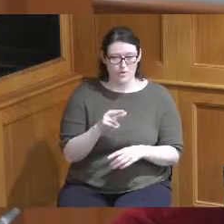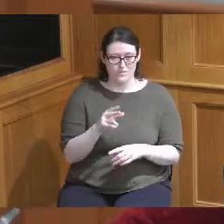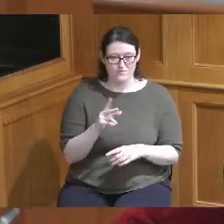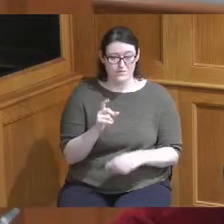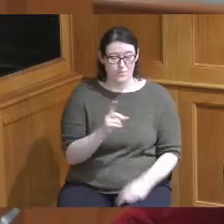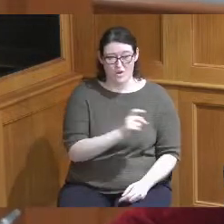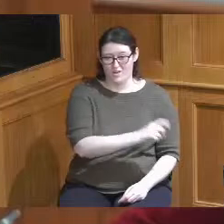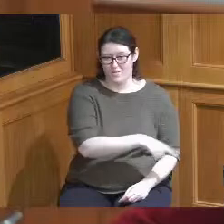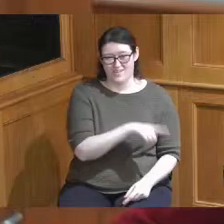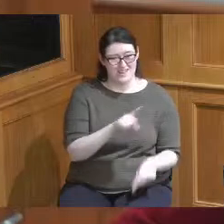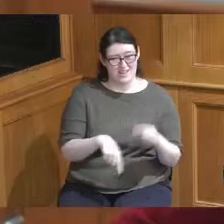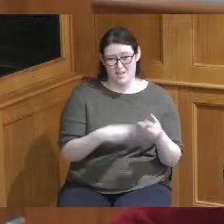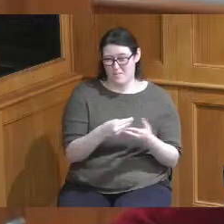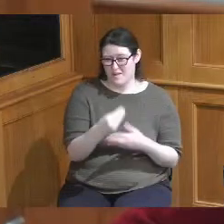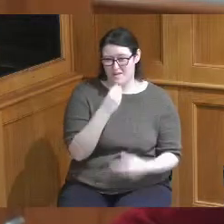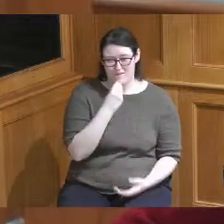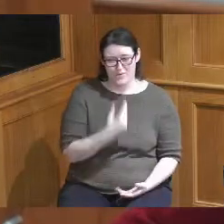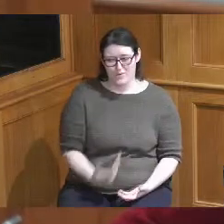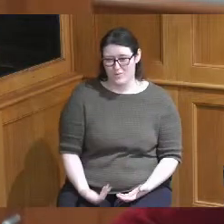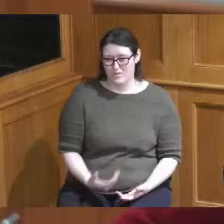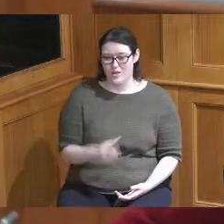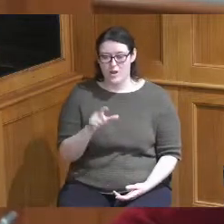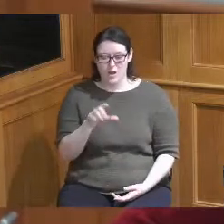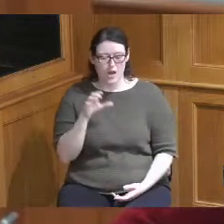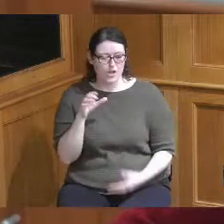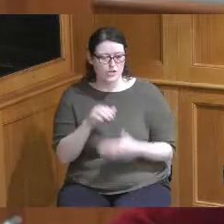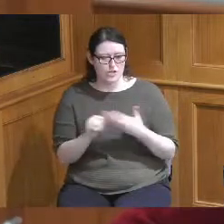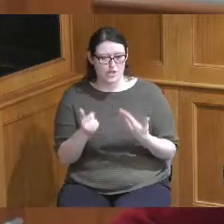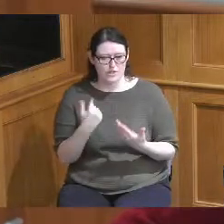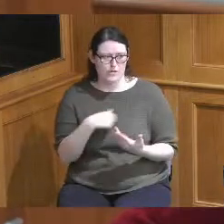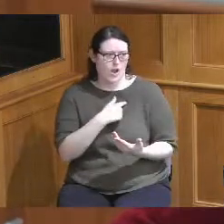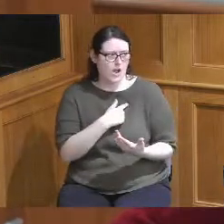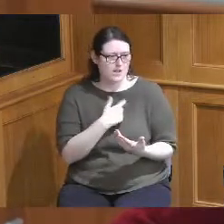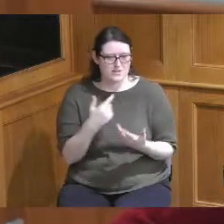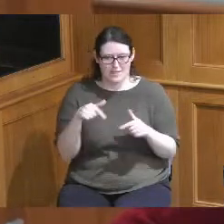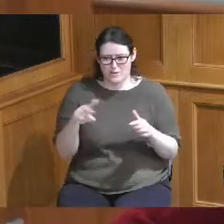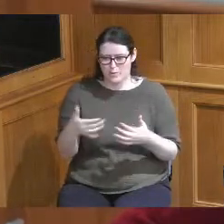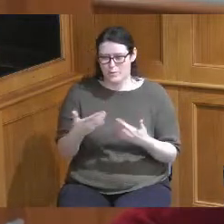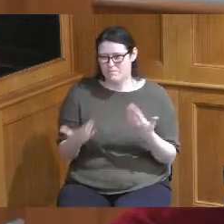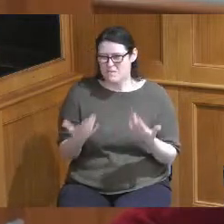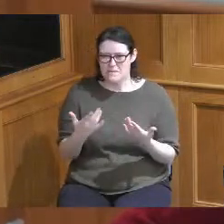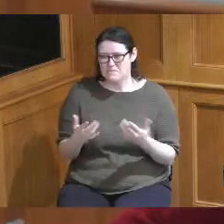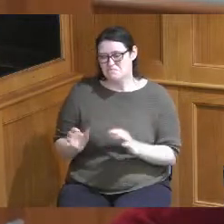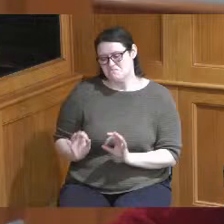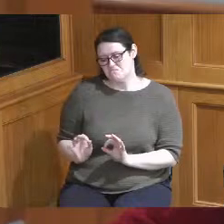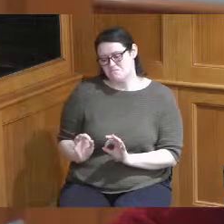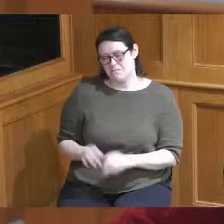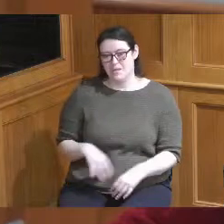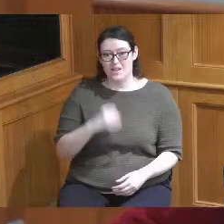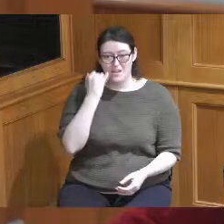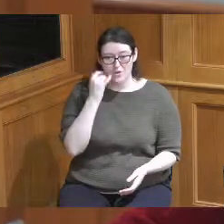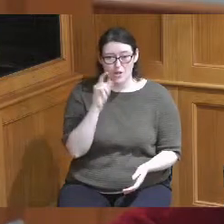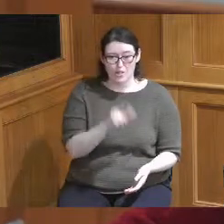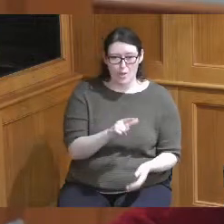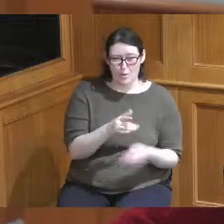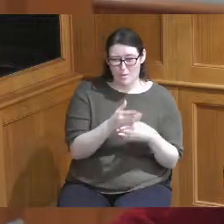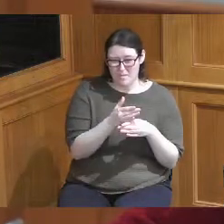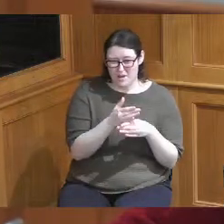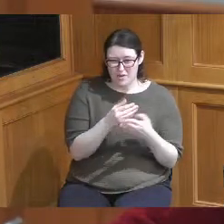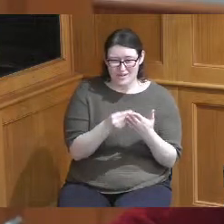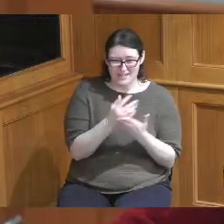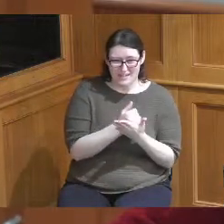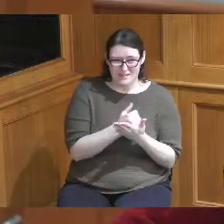know, $100 to one of us may not be that much, but to individuals on low to moderate income, it's a